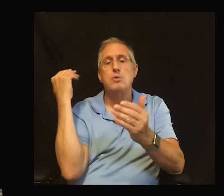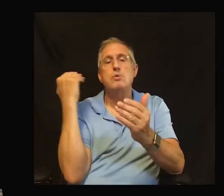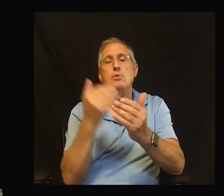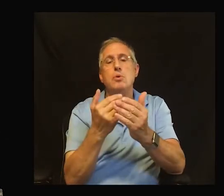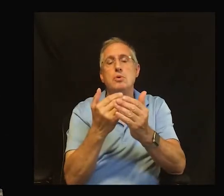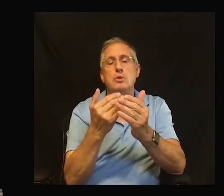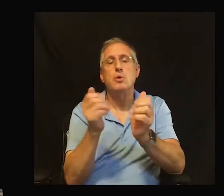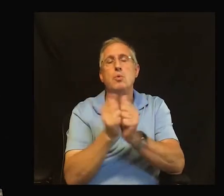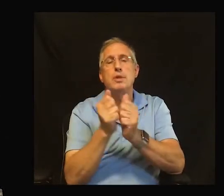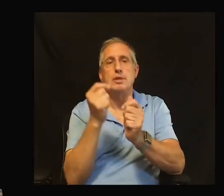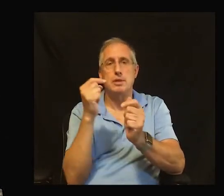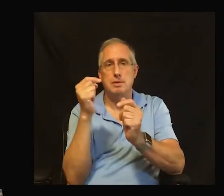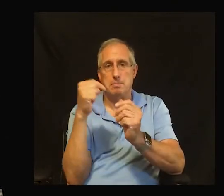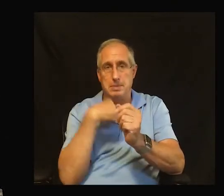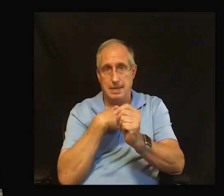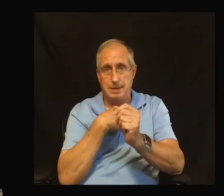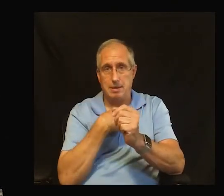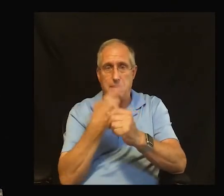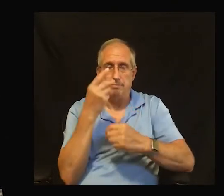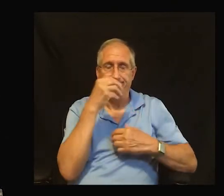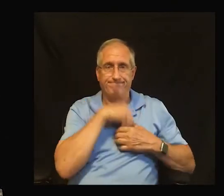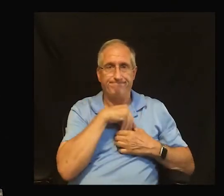is always with me.